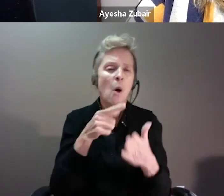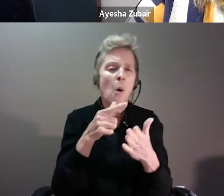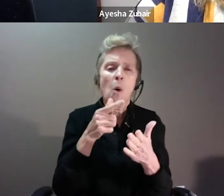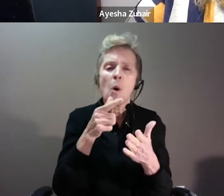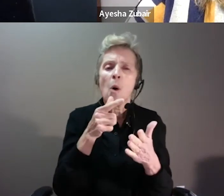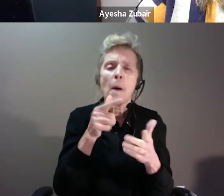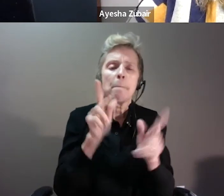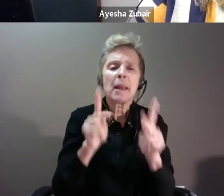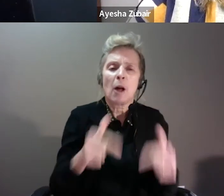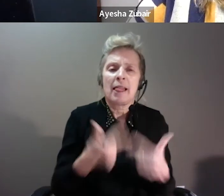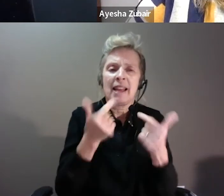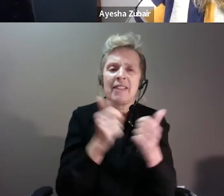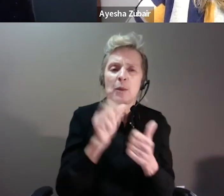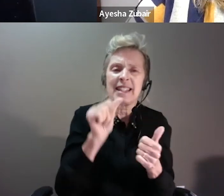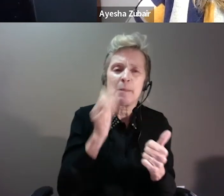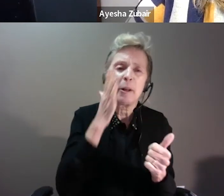with disabilities in the future of work?